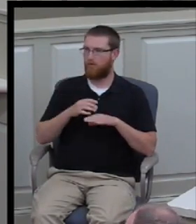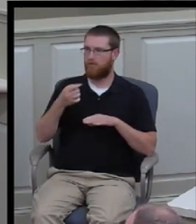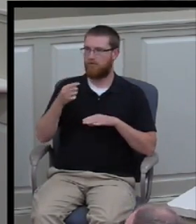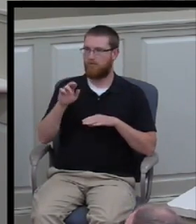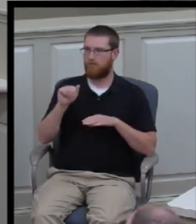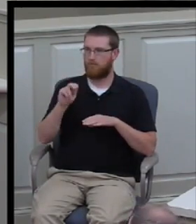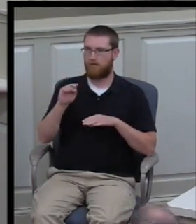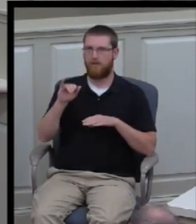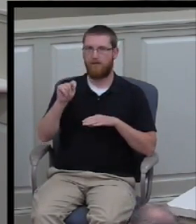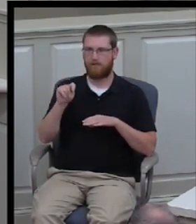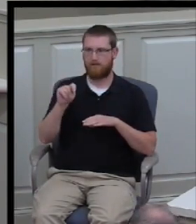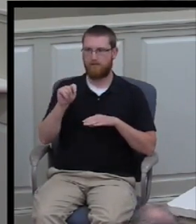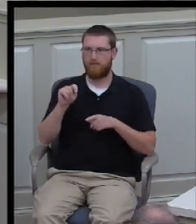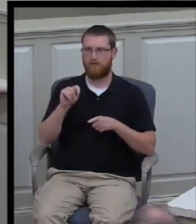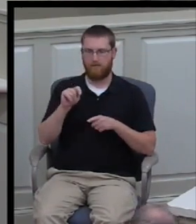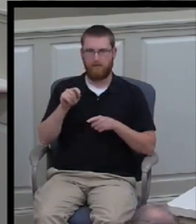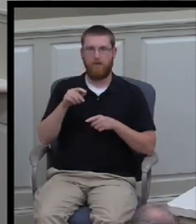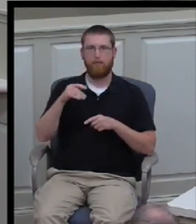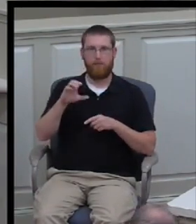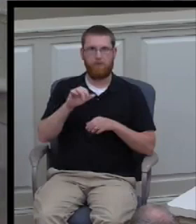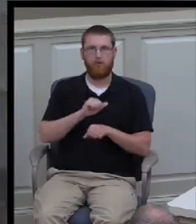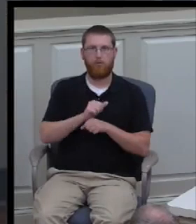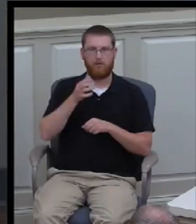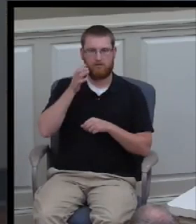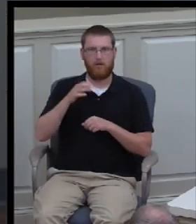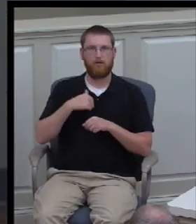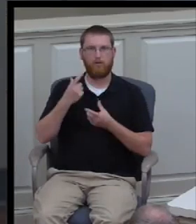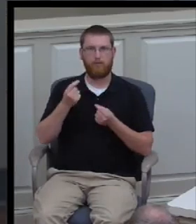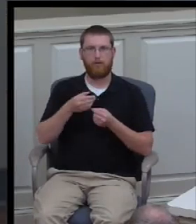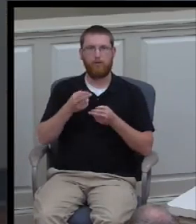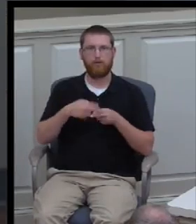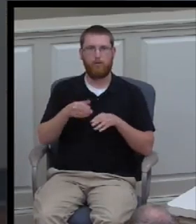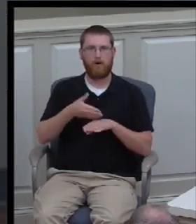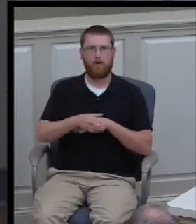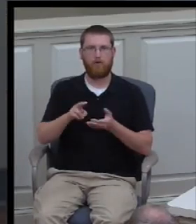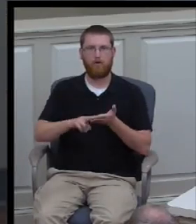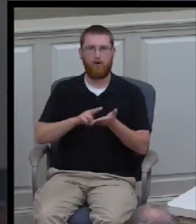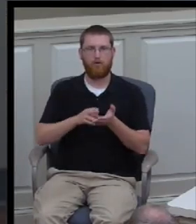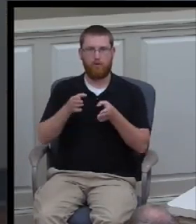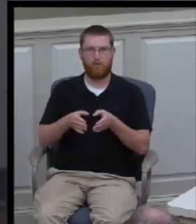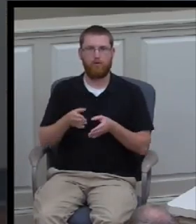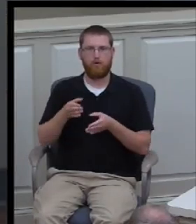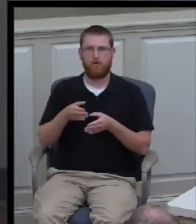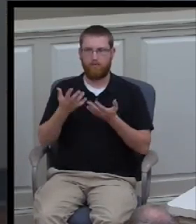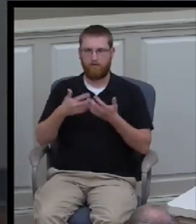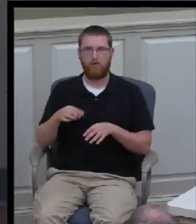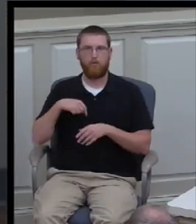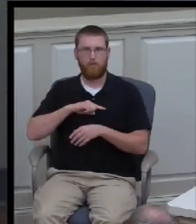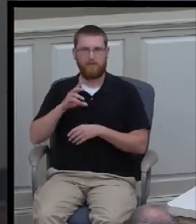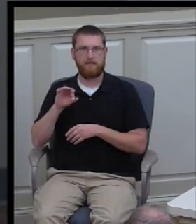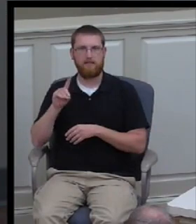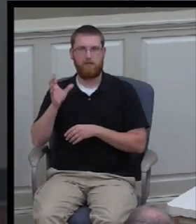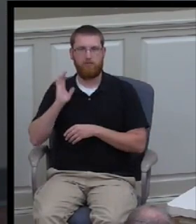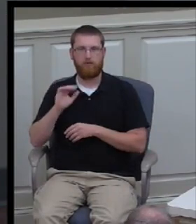curb? The Public Works guys will be doing that pretty shortly after the contractor gets done. We did it last time, we'll be doing it again this time. Including